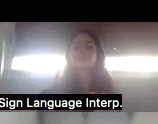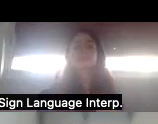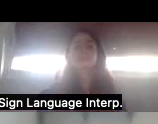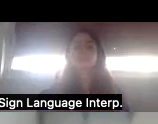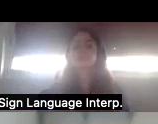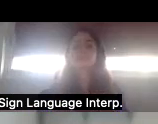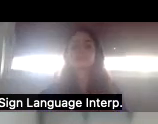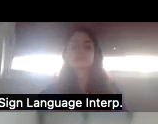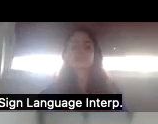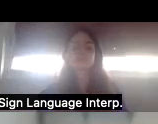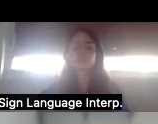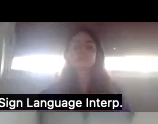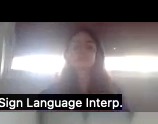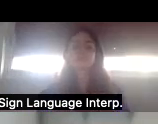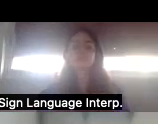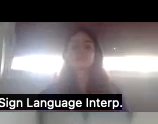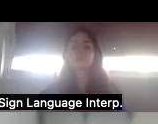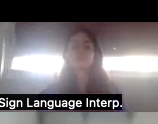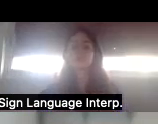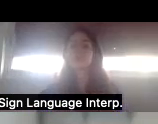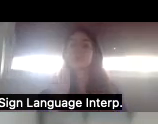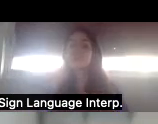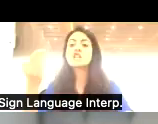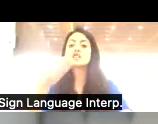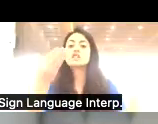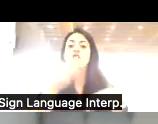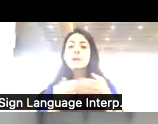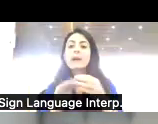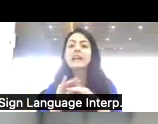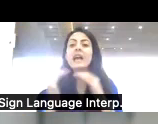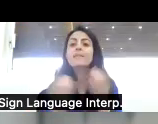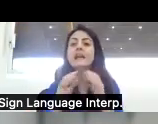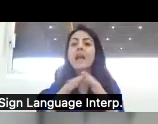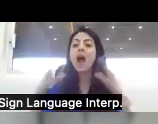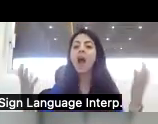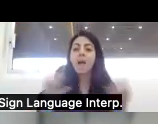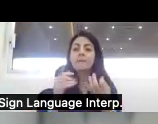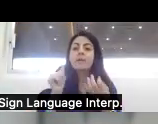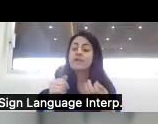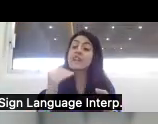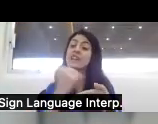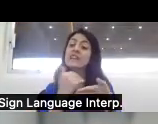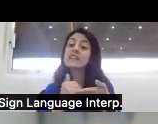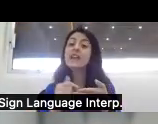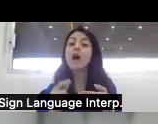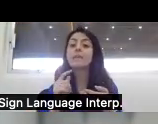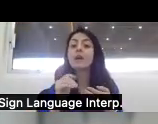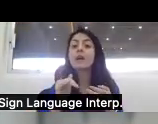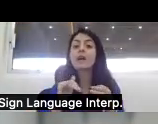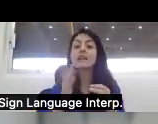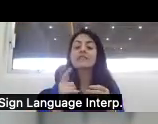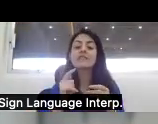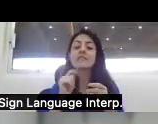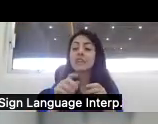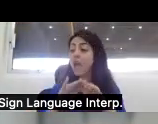general social assistance systems are rarely designed with the explicit objective of including persons living with disabilities. They do